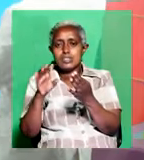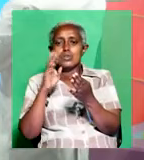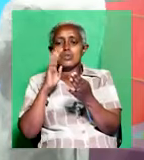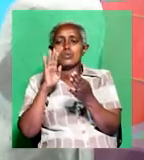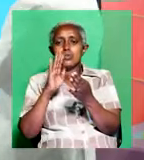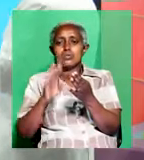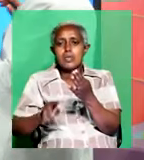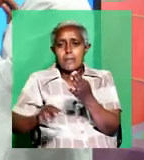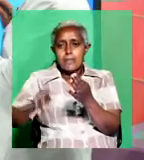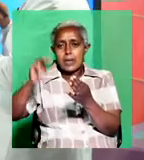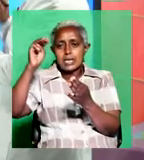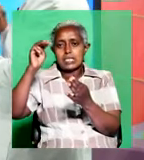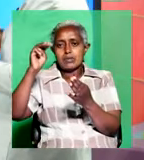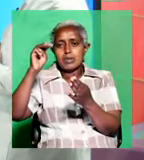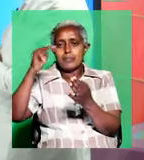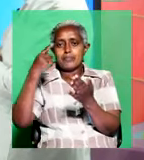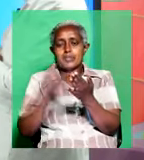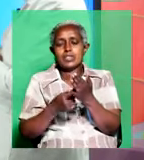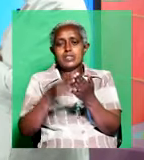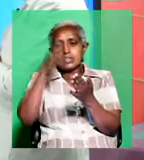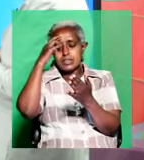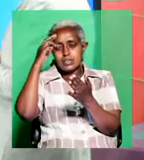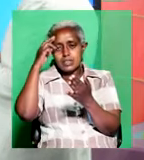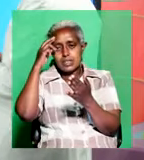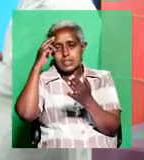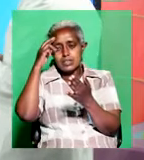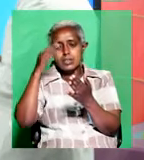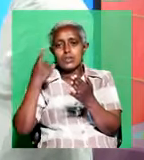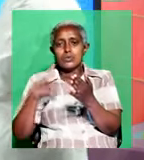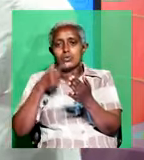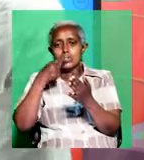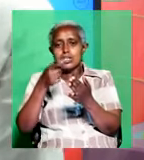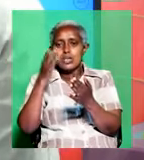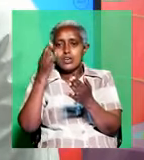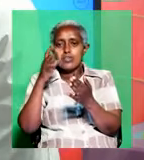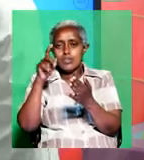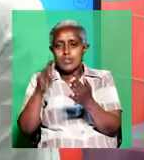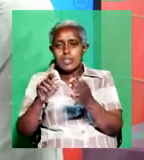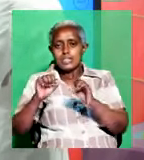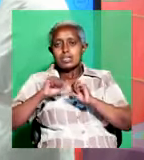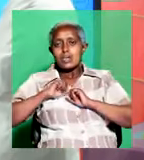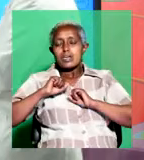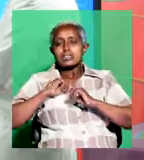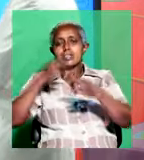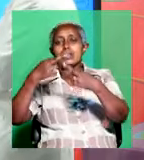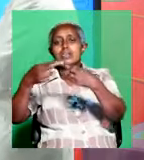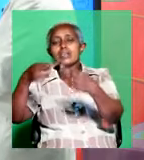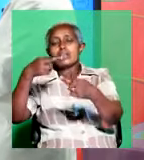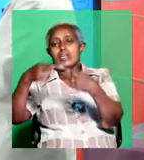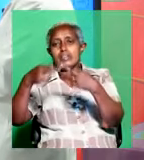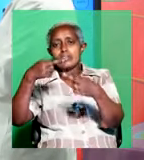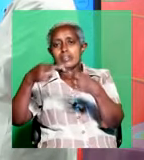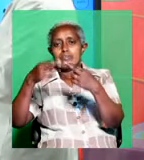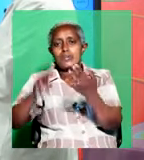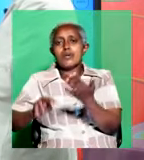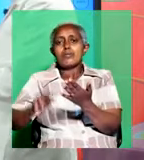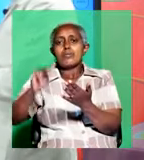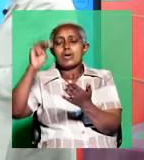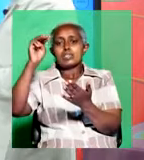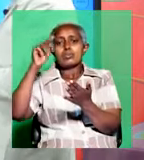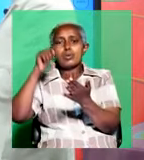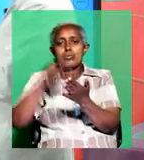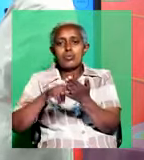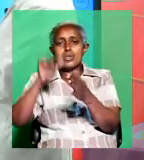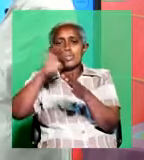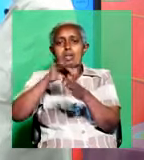be this maximum. So in that case, we say f of x has a relative maximum